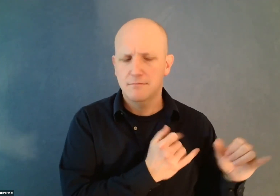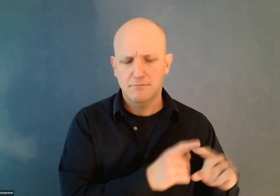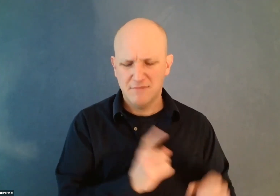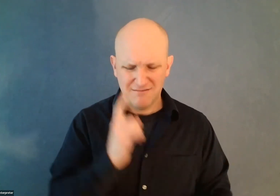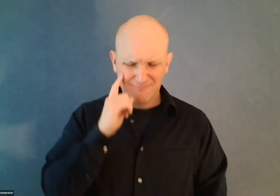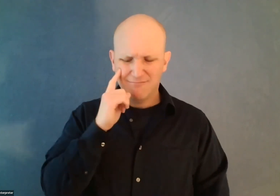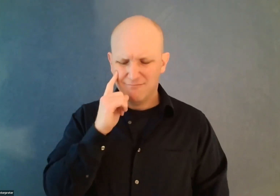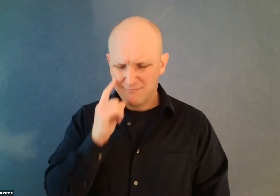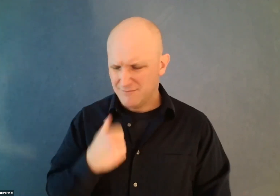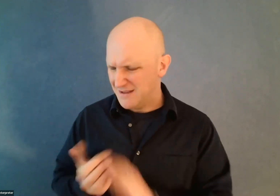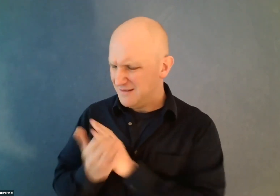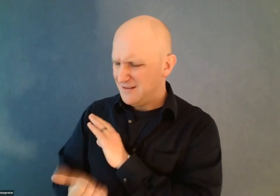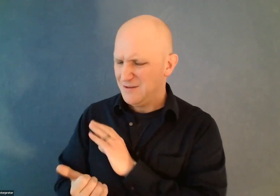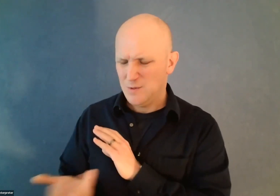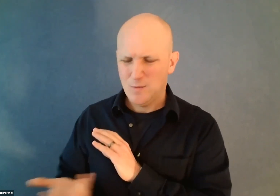maximize my talents. I